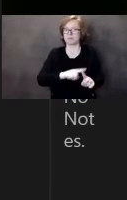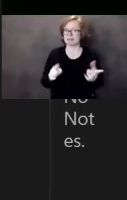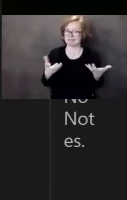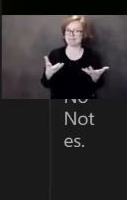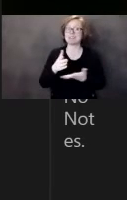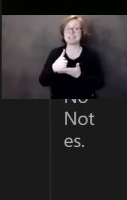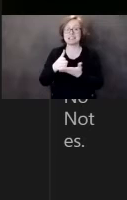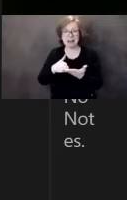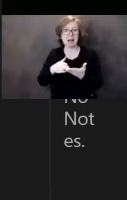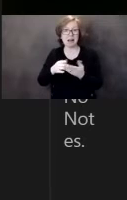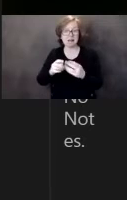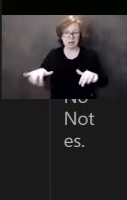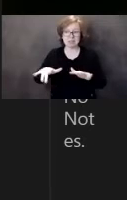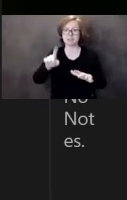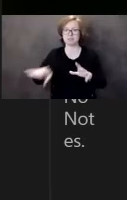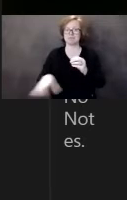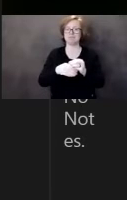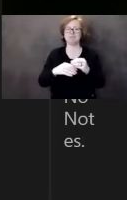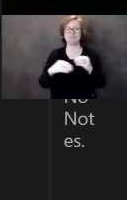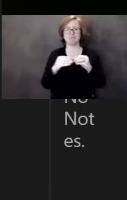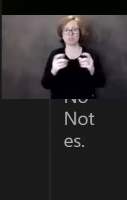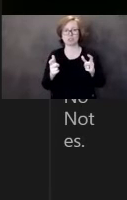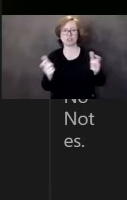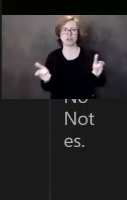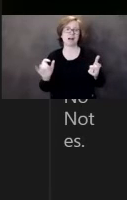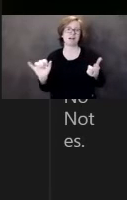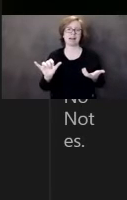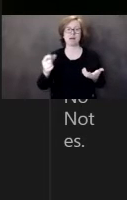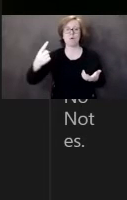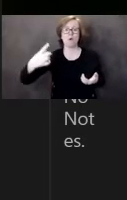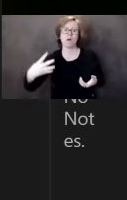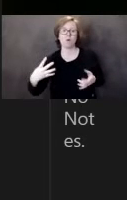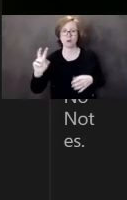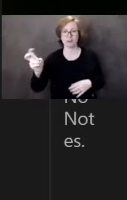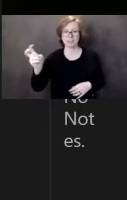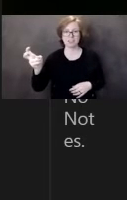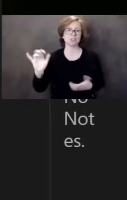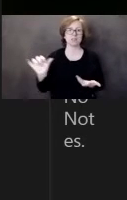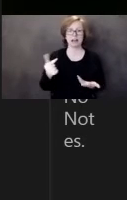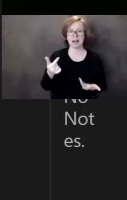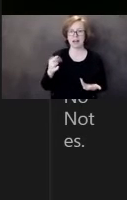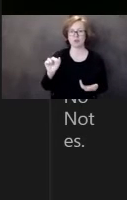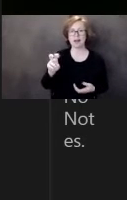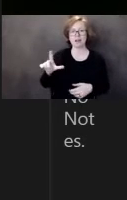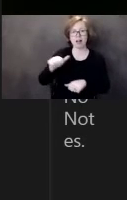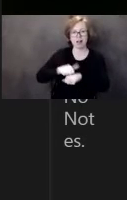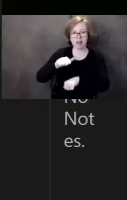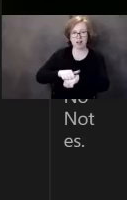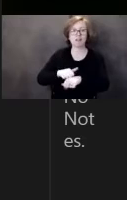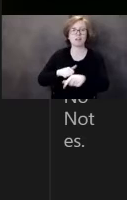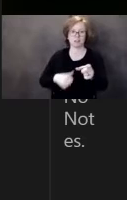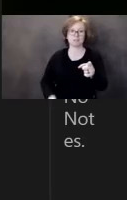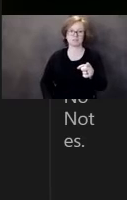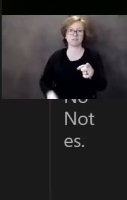add some heavier textured things like, or larger size, like 1/4 inch minus gravel, for example. So here, I like this image. This